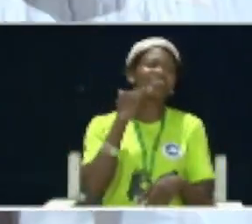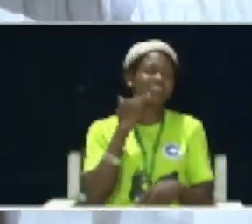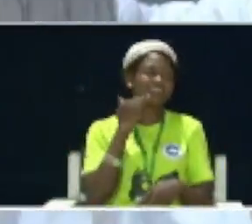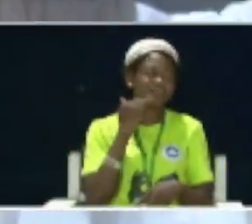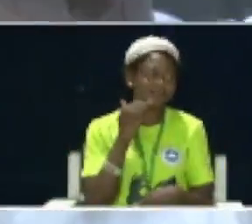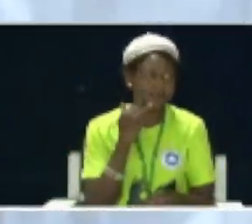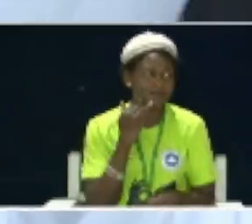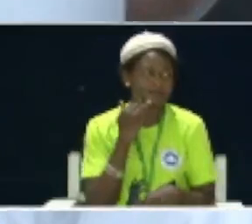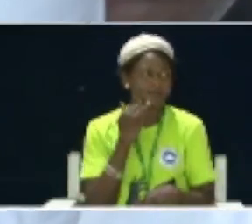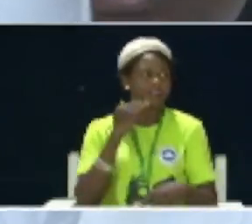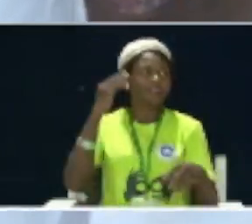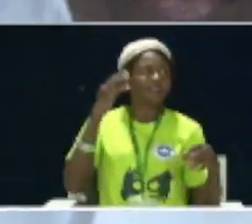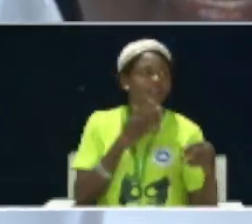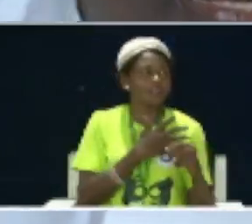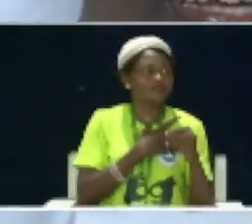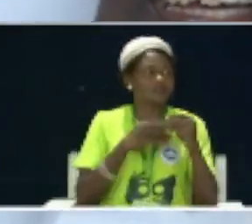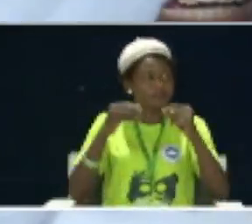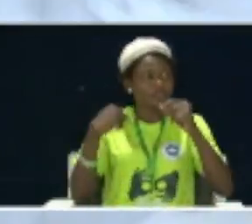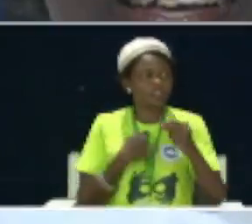In this place we believe